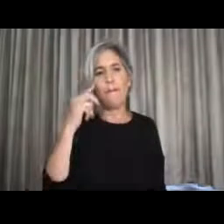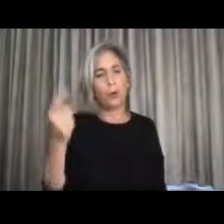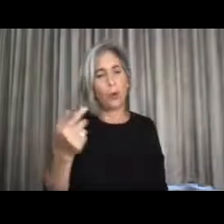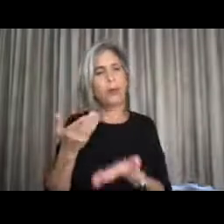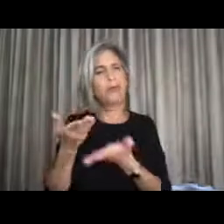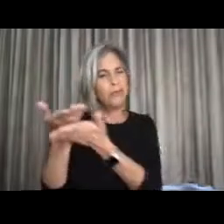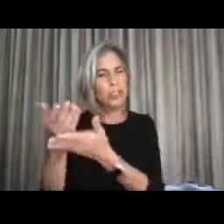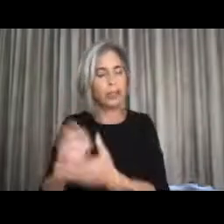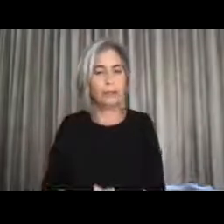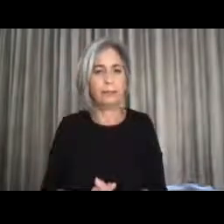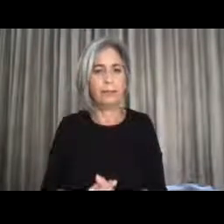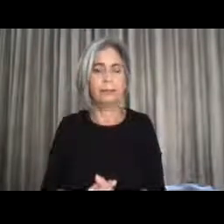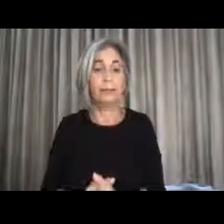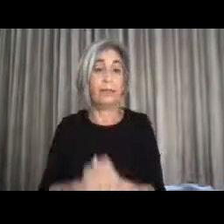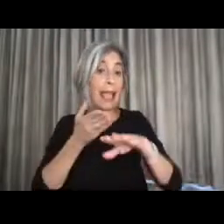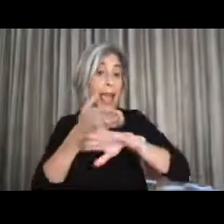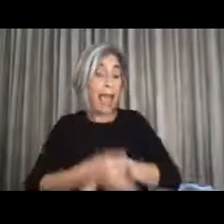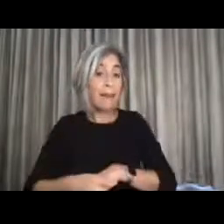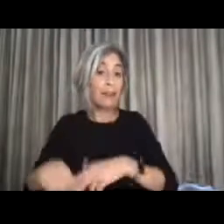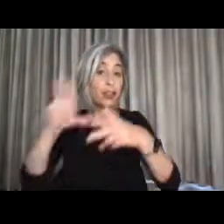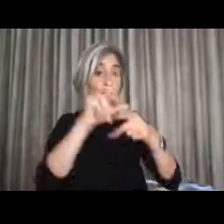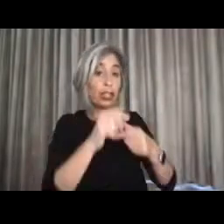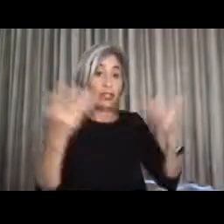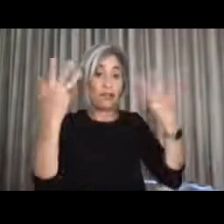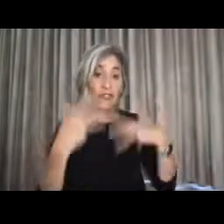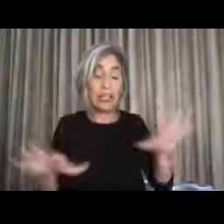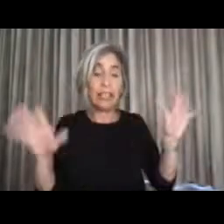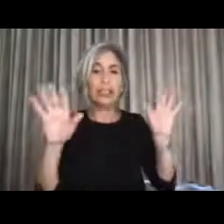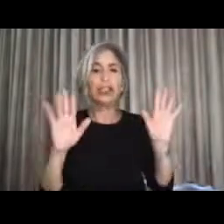After a disaster, you can use tools like Facebook and other